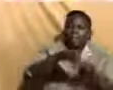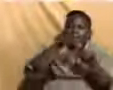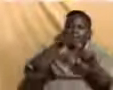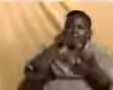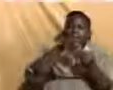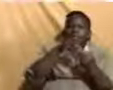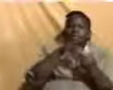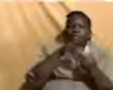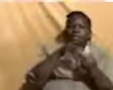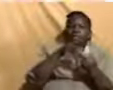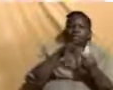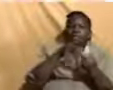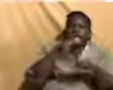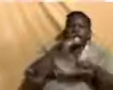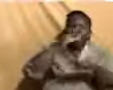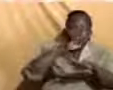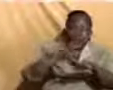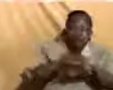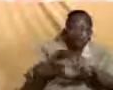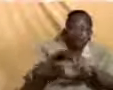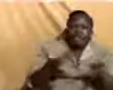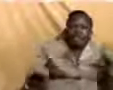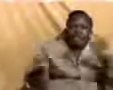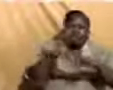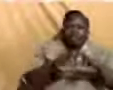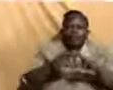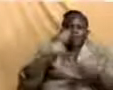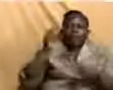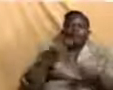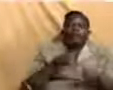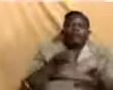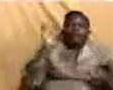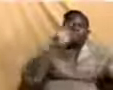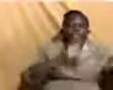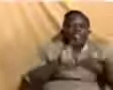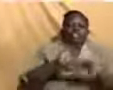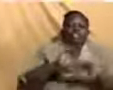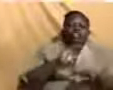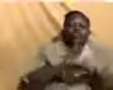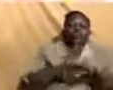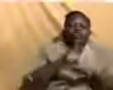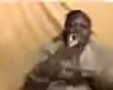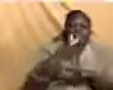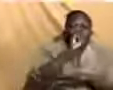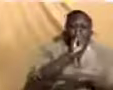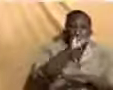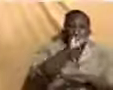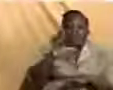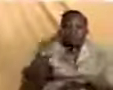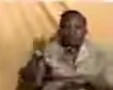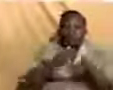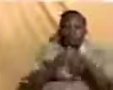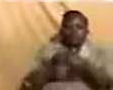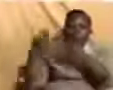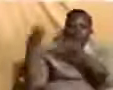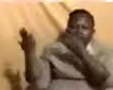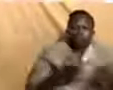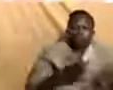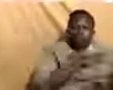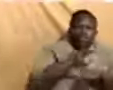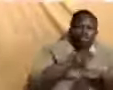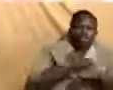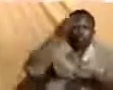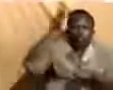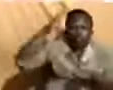is, in a referendum, we are voting on a bill. It is a bill that goes to Parliament. The parliamentarians vote